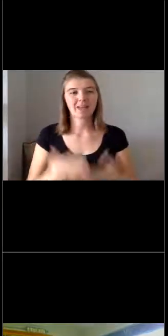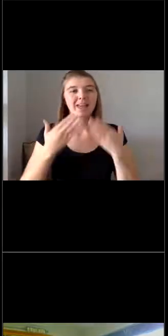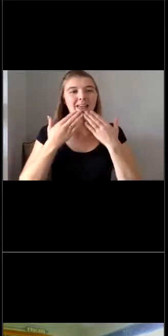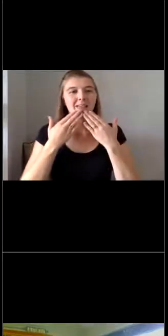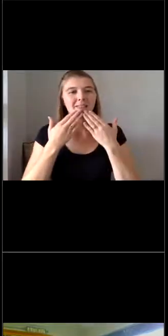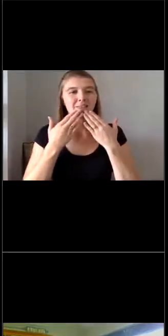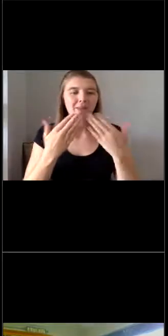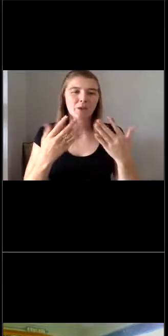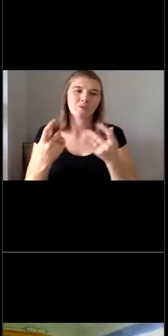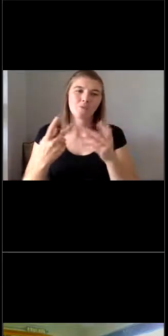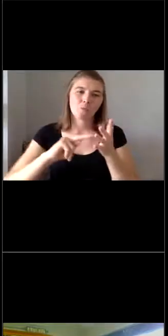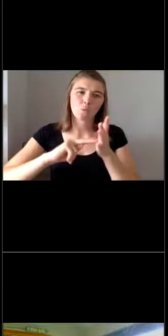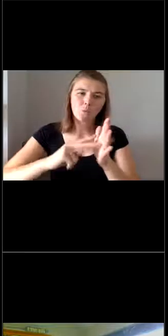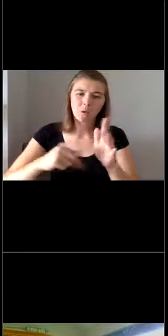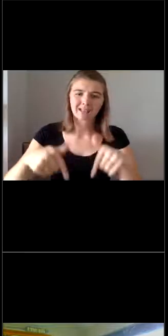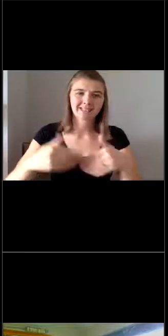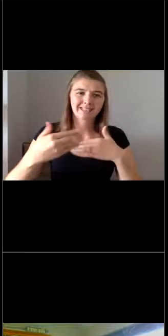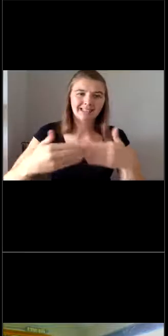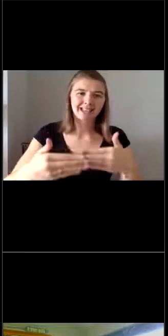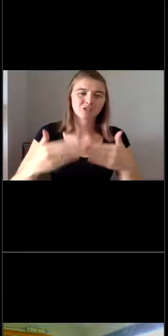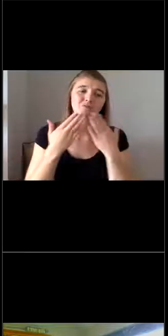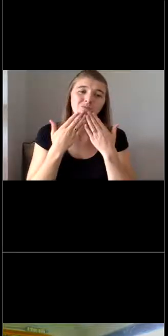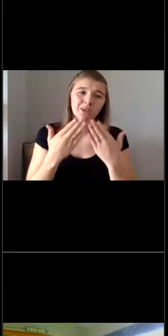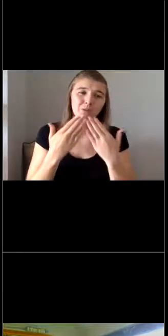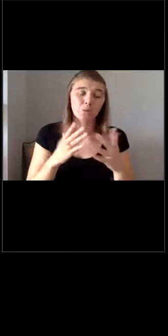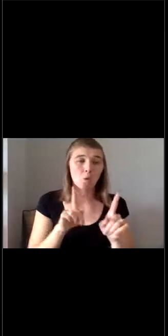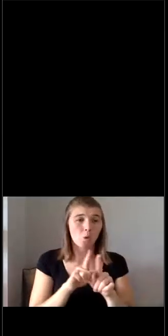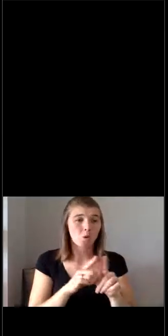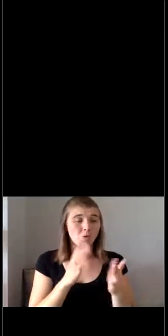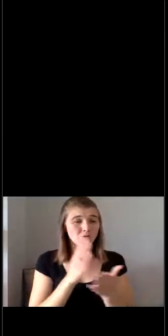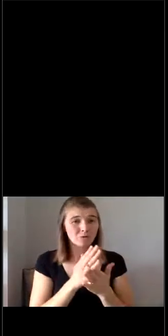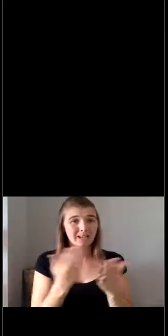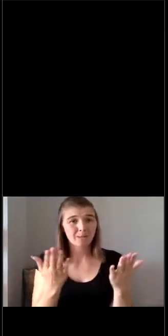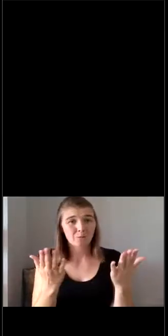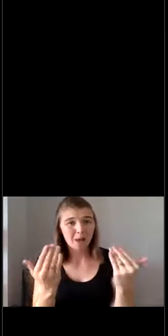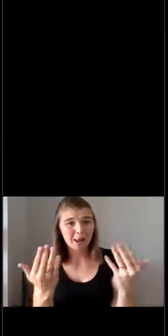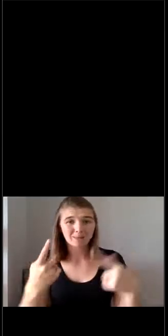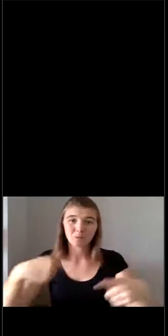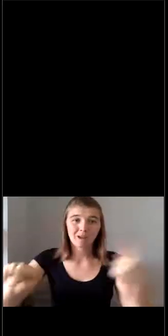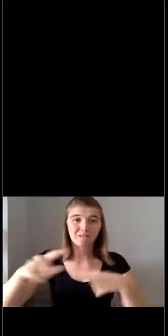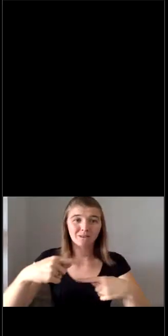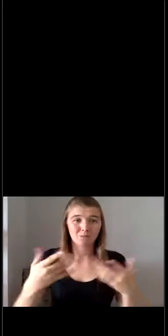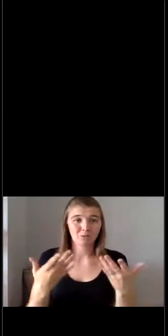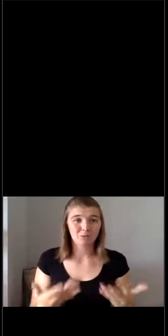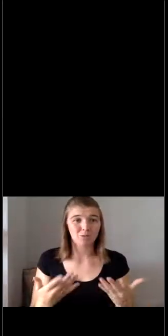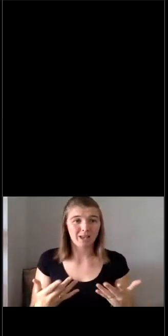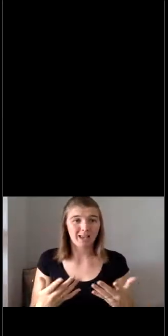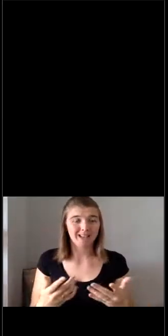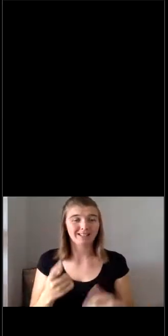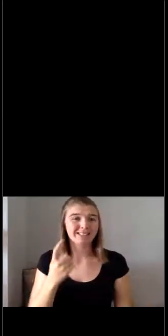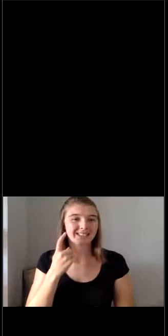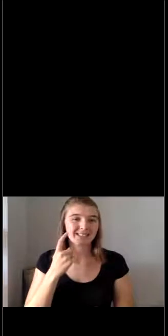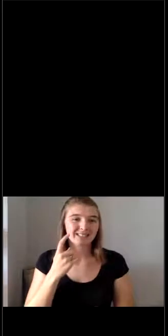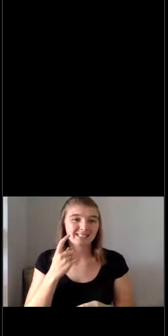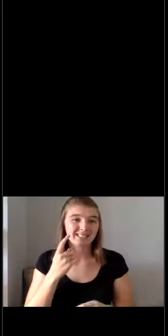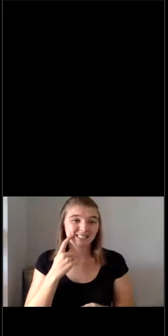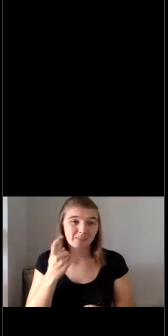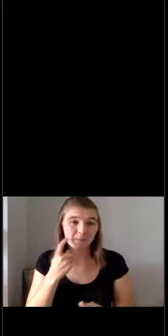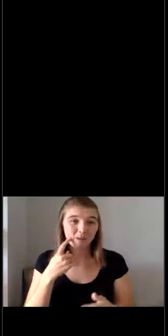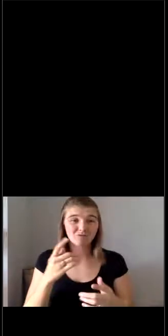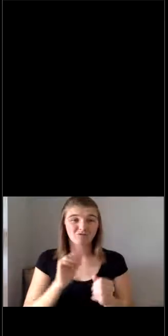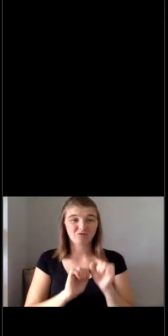organising the session along with Laura. I really appreciate it. Thank you to everyone and welcome to the session today, Simple Resilience. So I'm just going